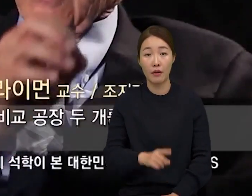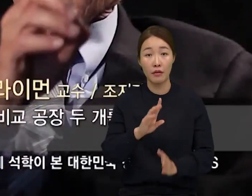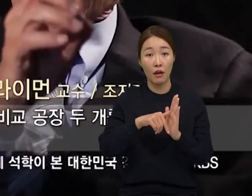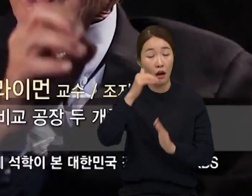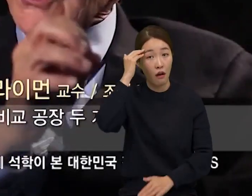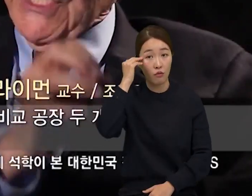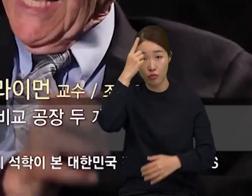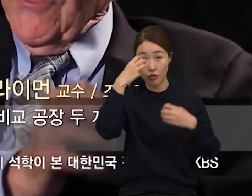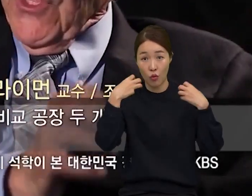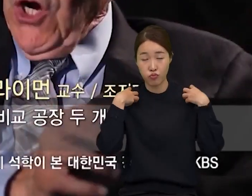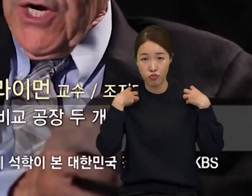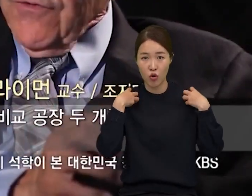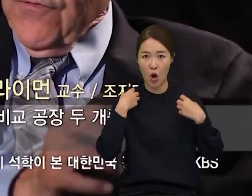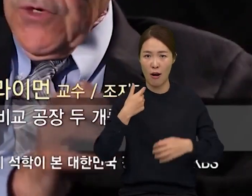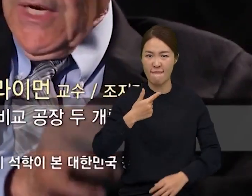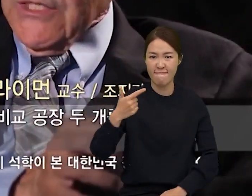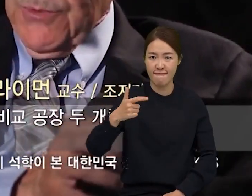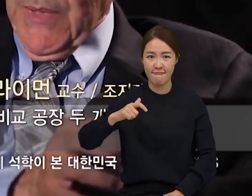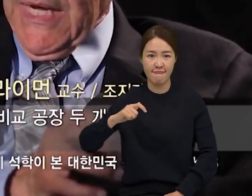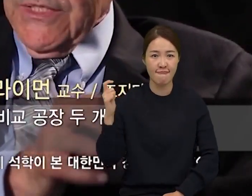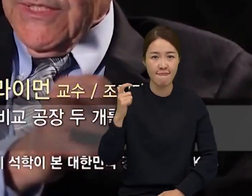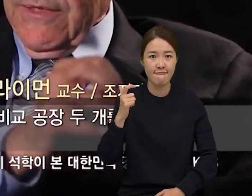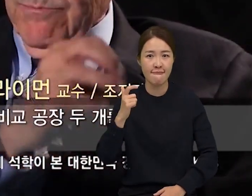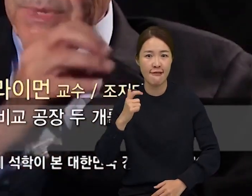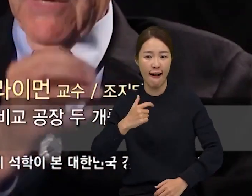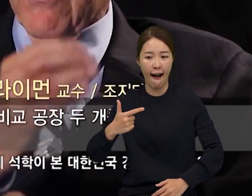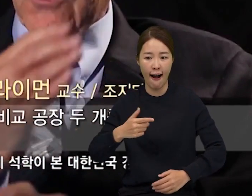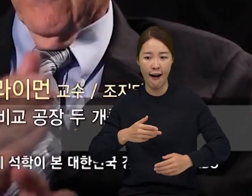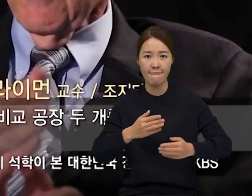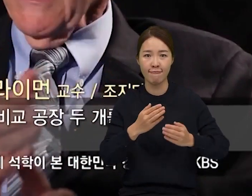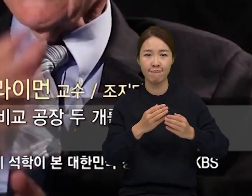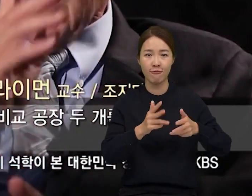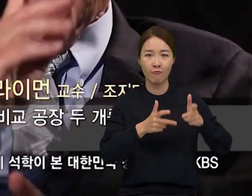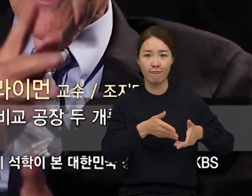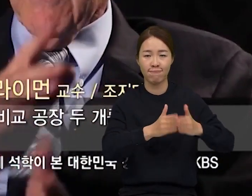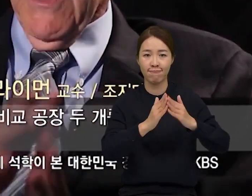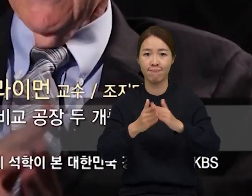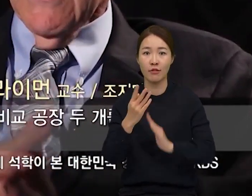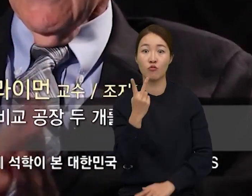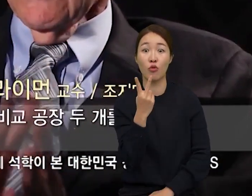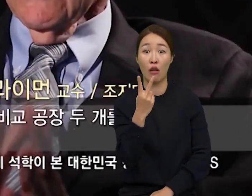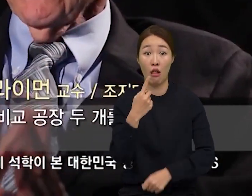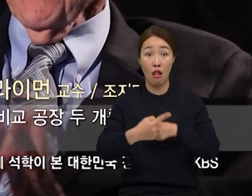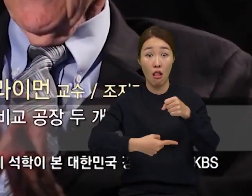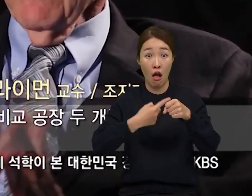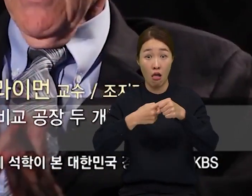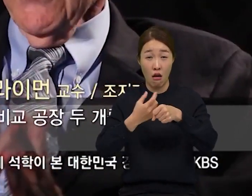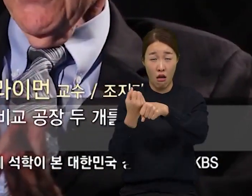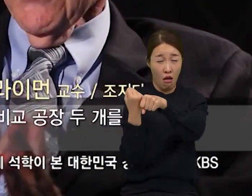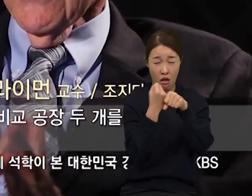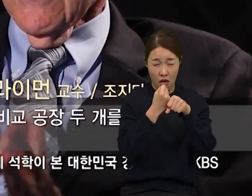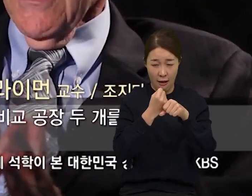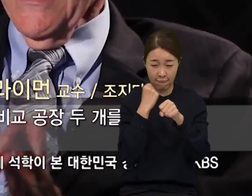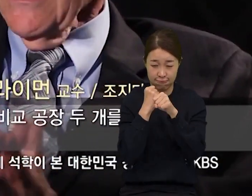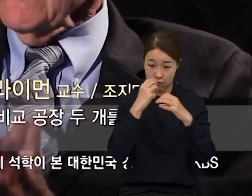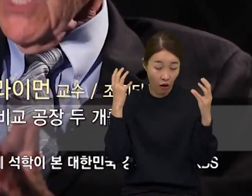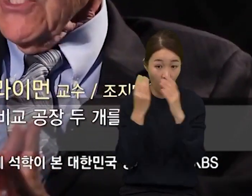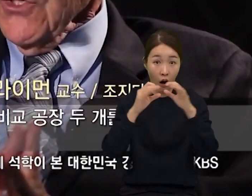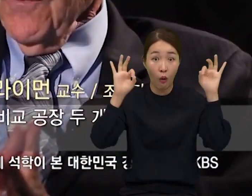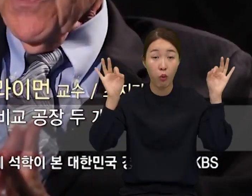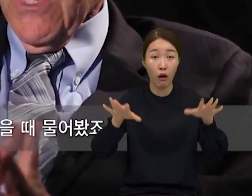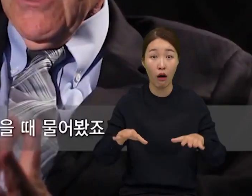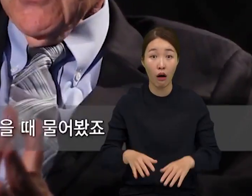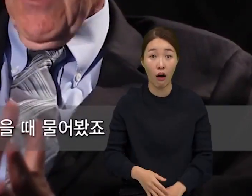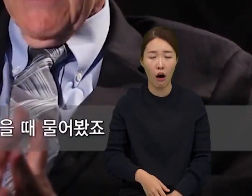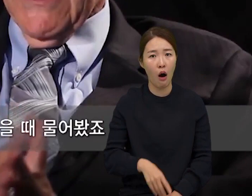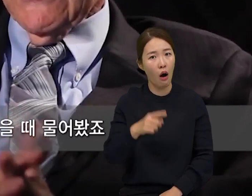Korea built 2 state-of-the-art fertilizer plants, big, beautiful plants, put them on stream a year ahead of